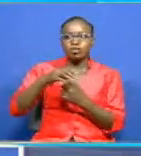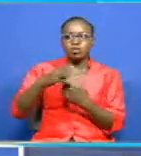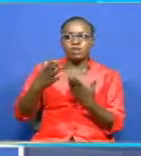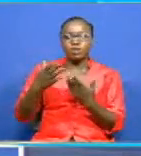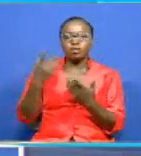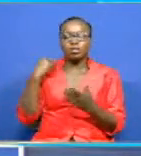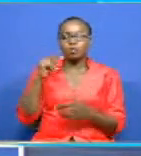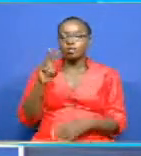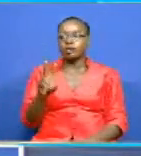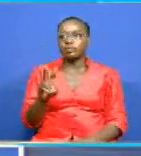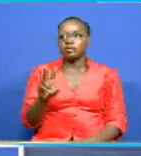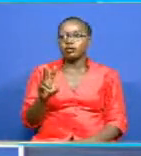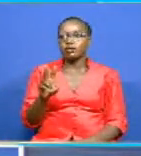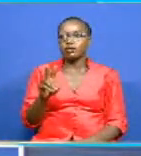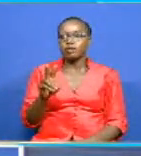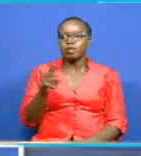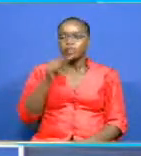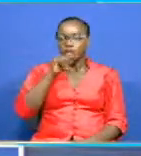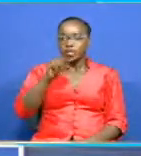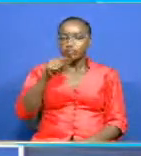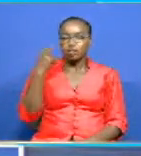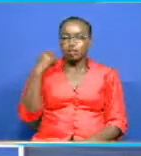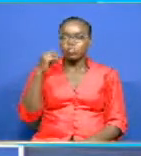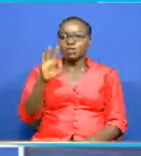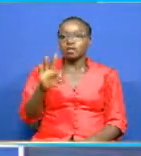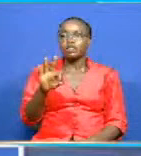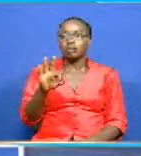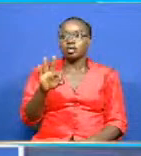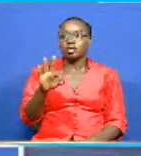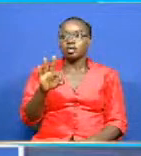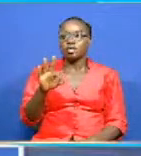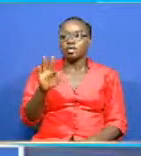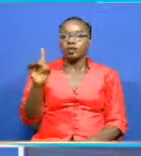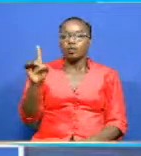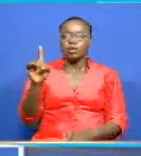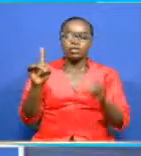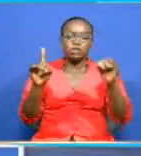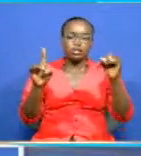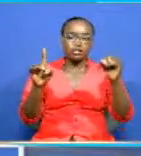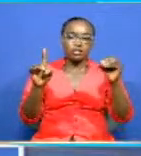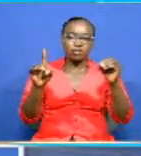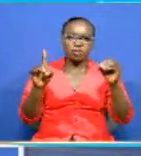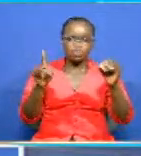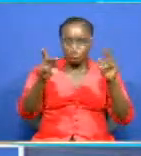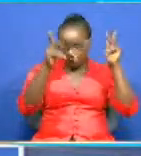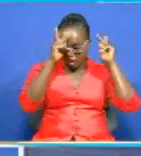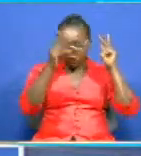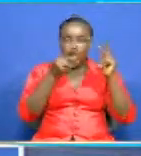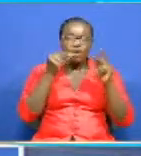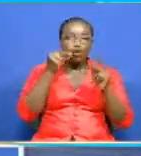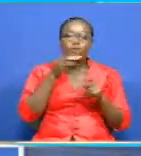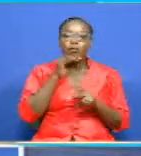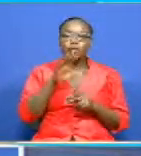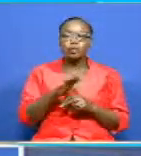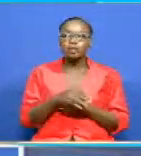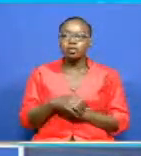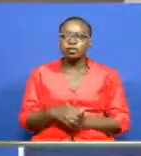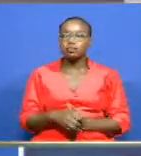second position, while Tusker is third after the Robert Matano-led side won 1-0 away to Kakamega Homeboys.